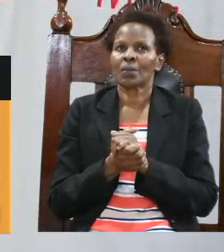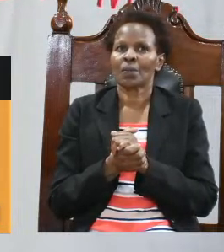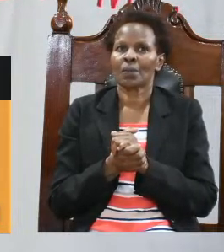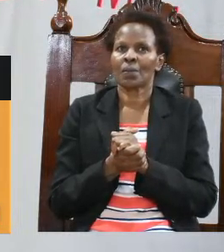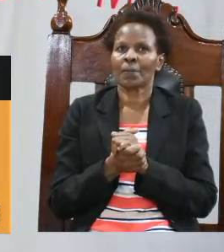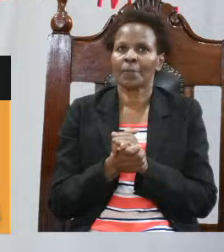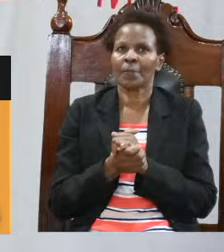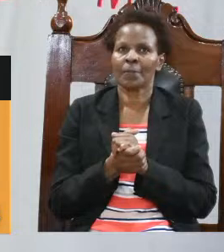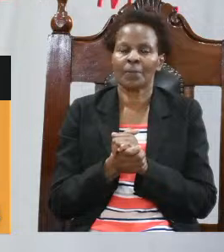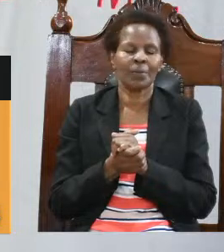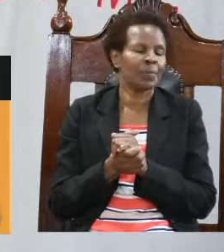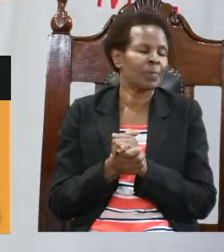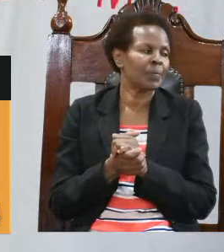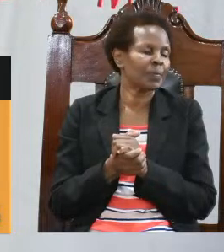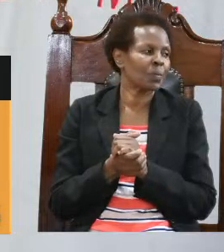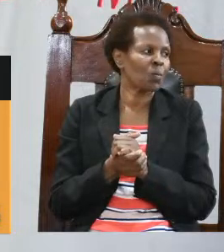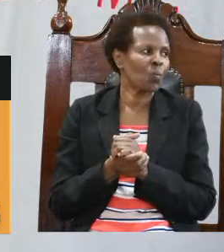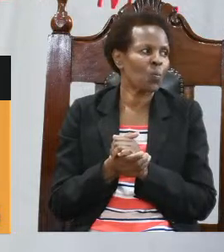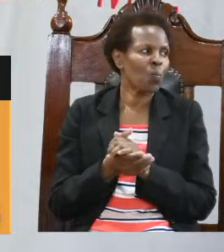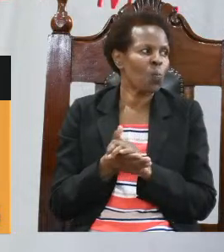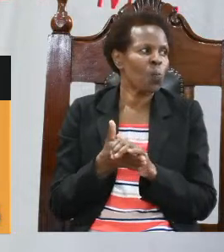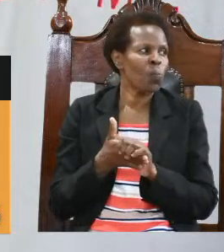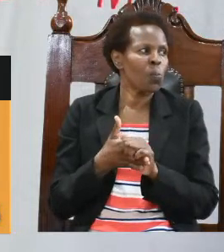We sing Tumaini Sina.